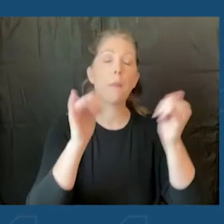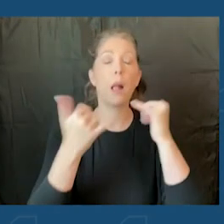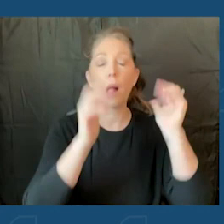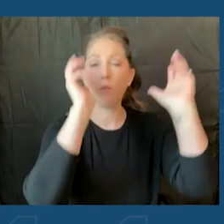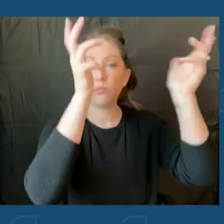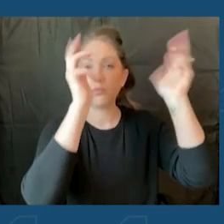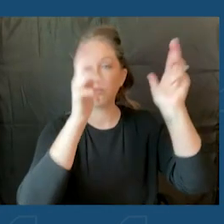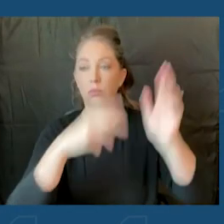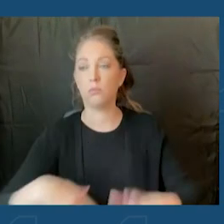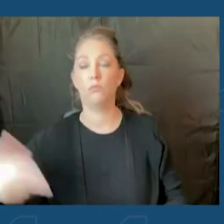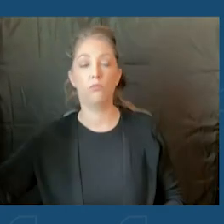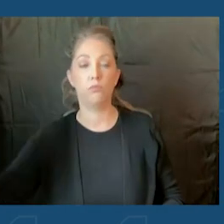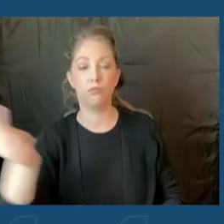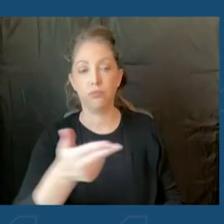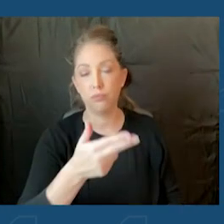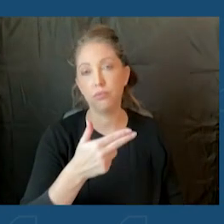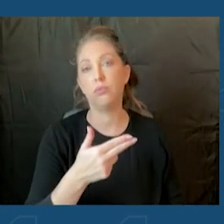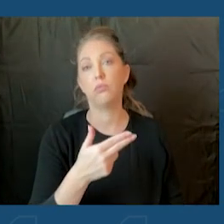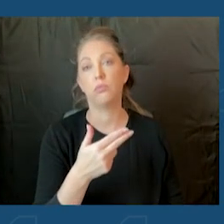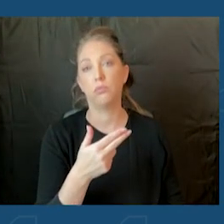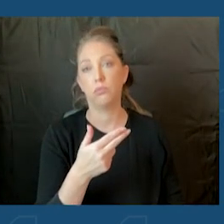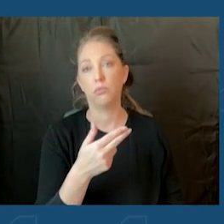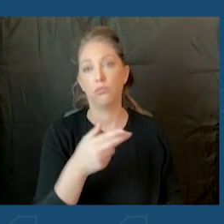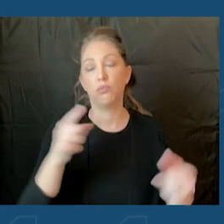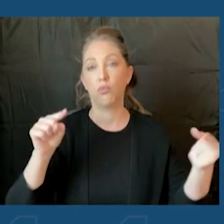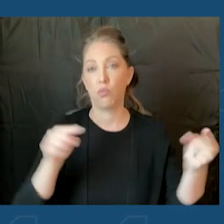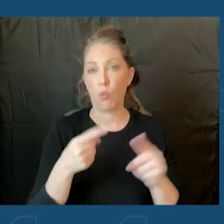the middle of a gang fight.